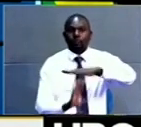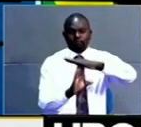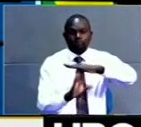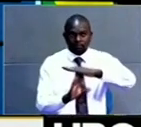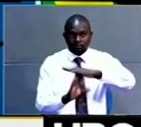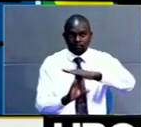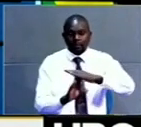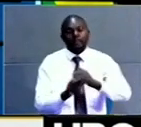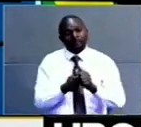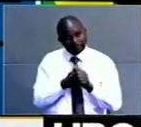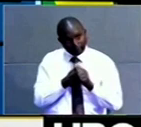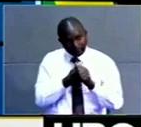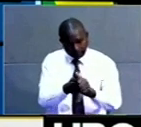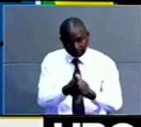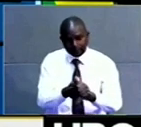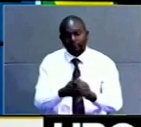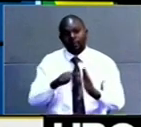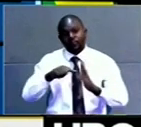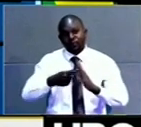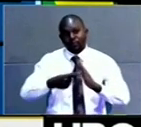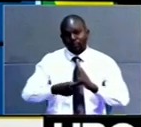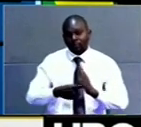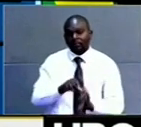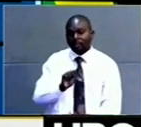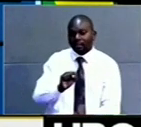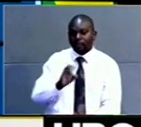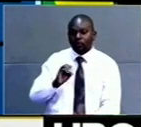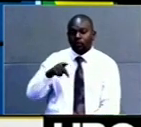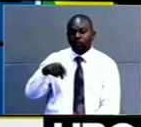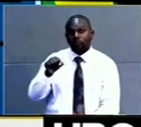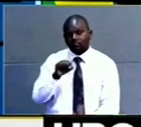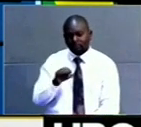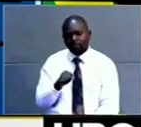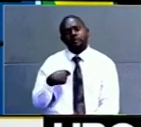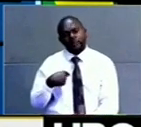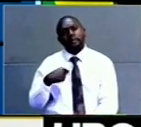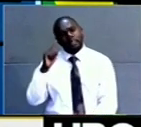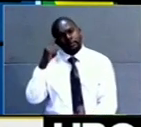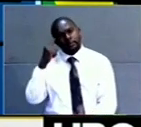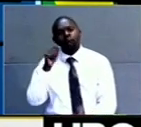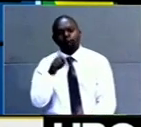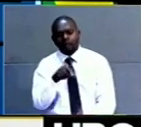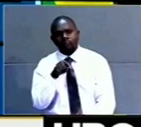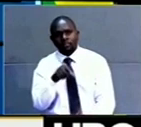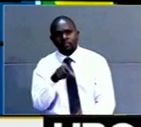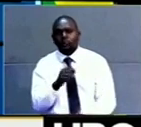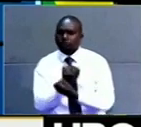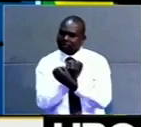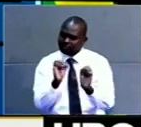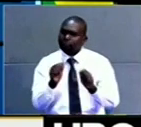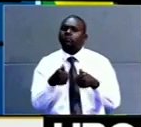and by observing all the other SOPs, we think these ones are safe.